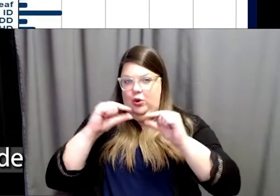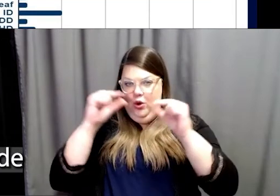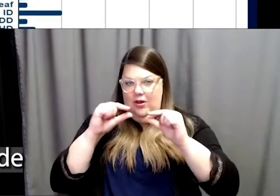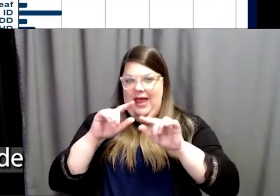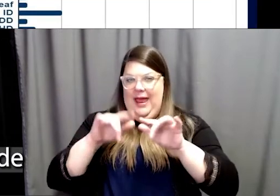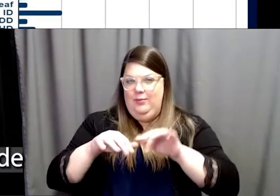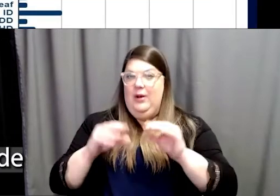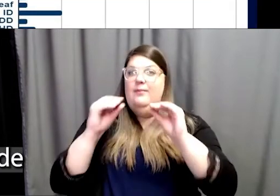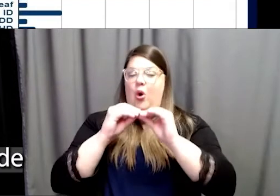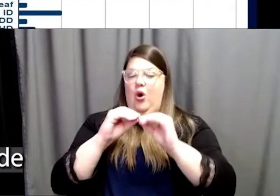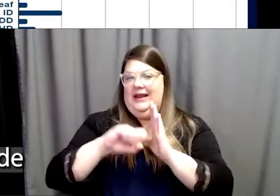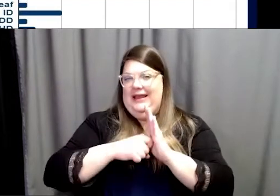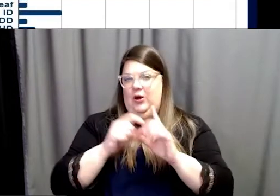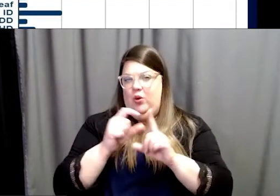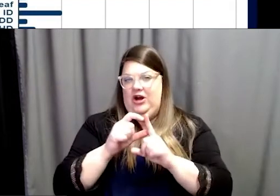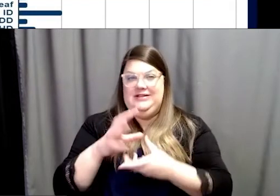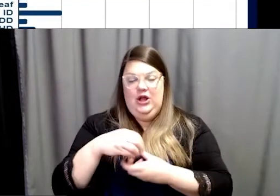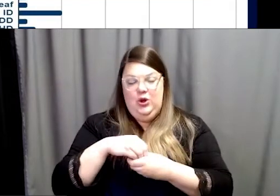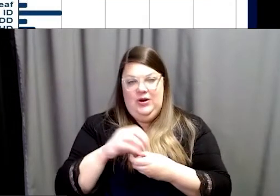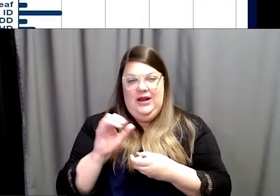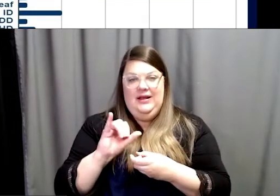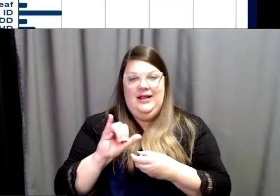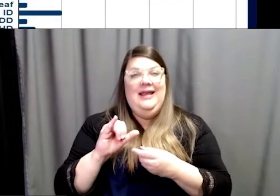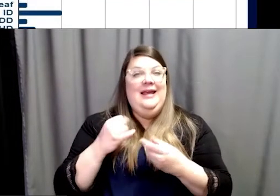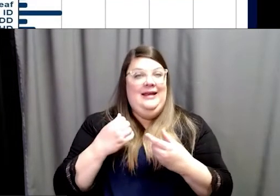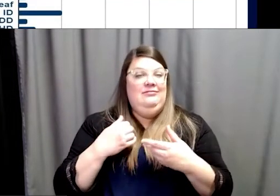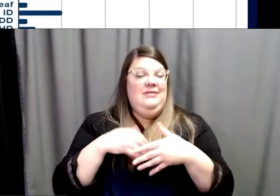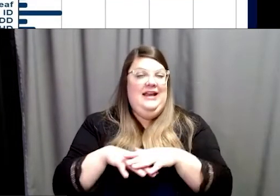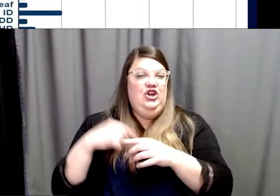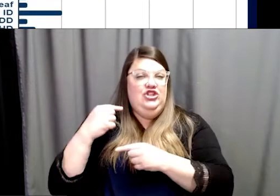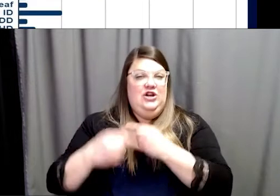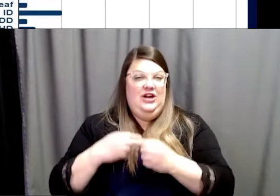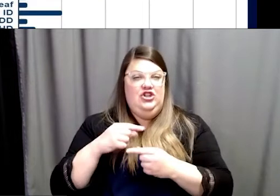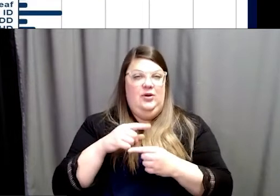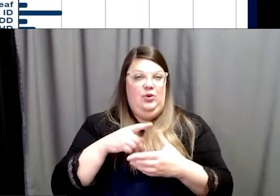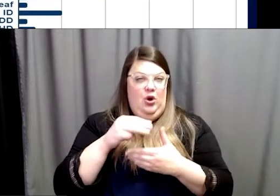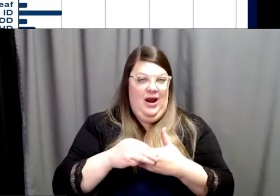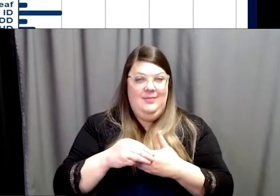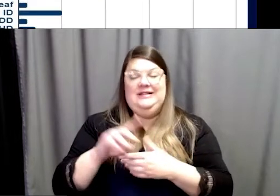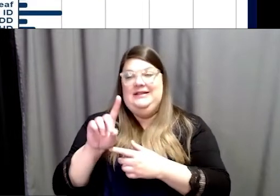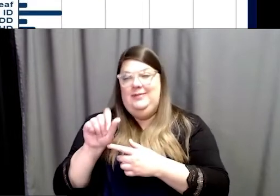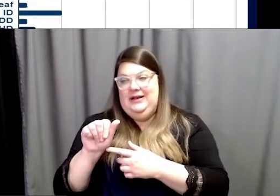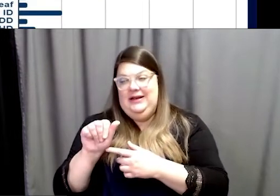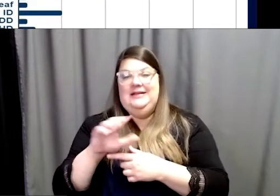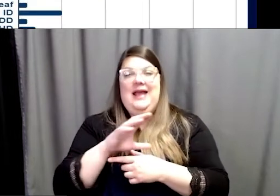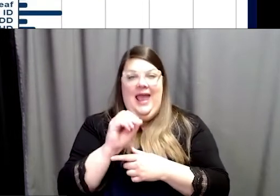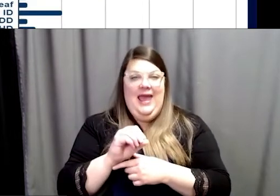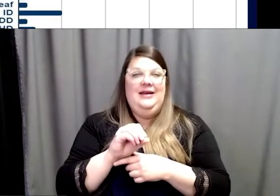keywords, which would include intergenerational programs, disabilities, and mentoring programs.